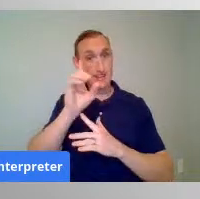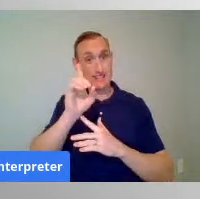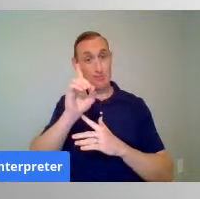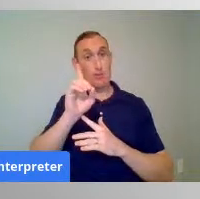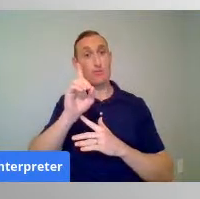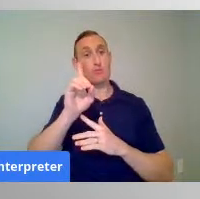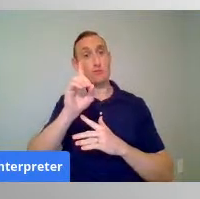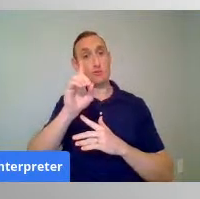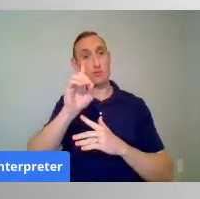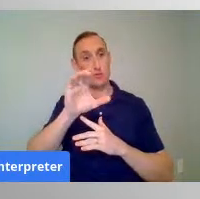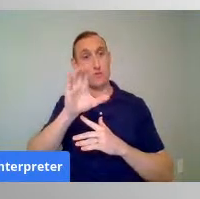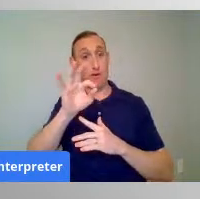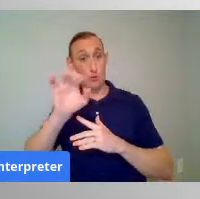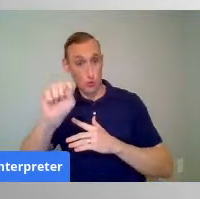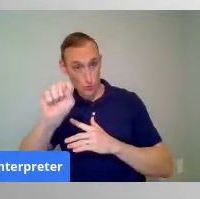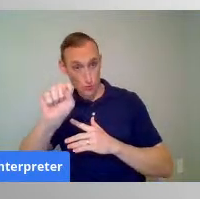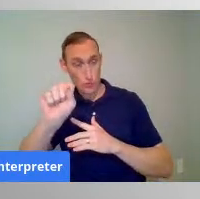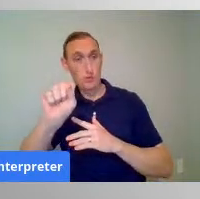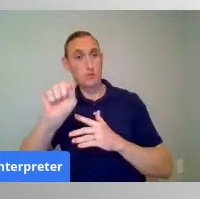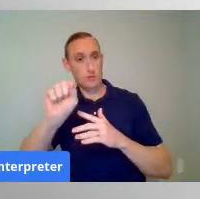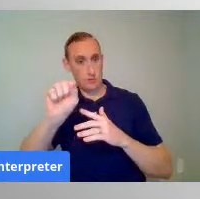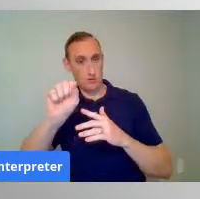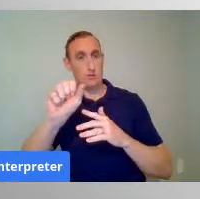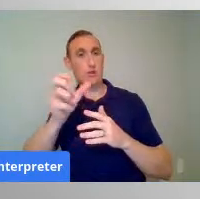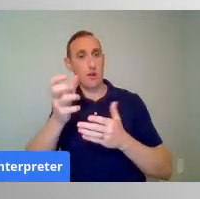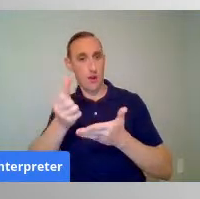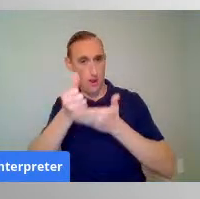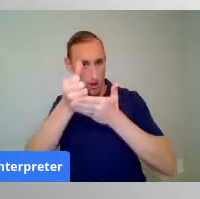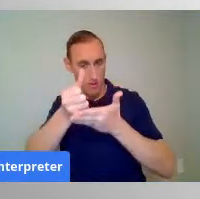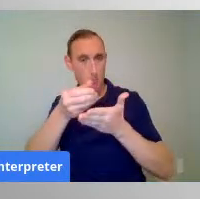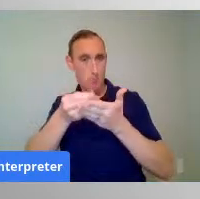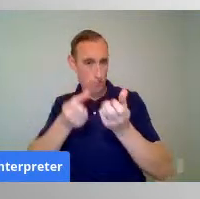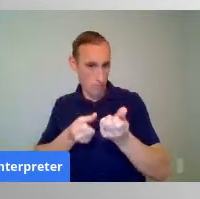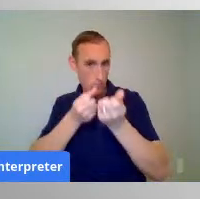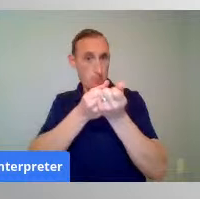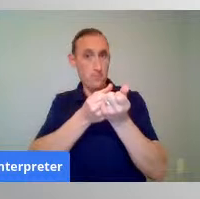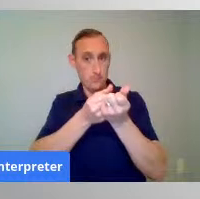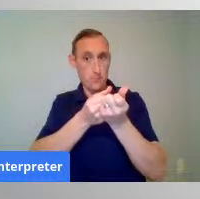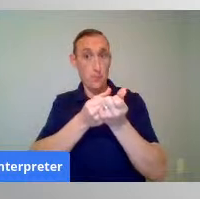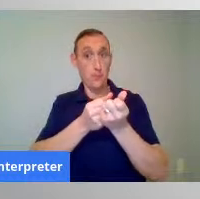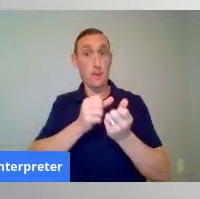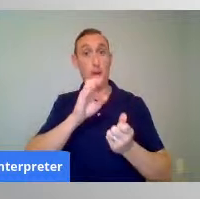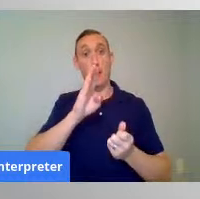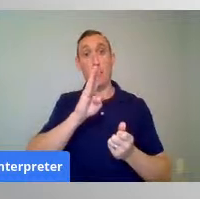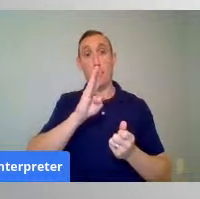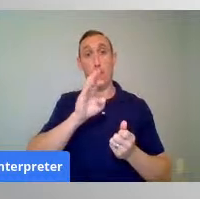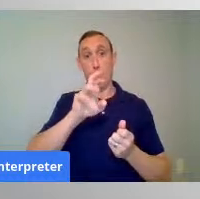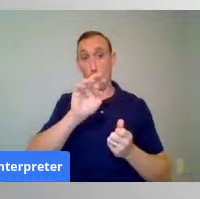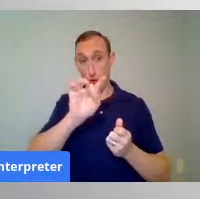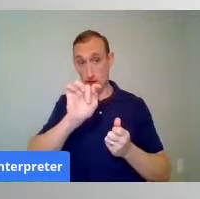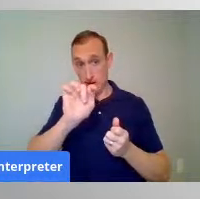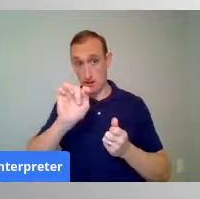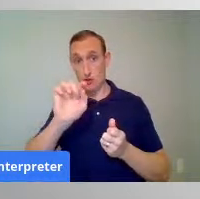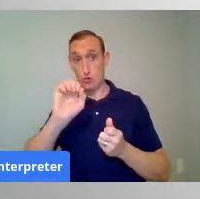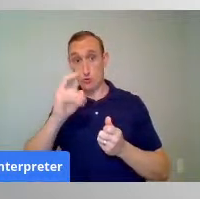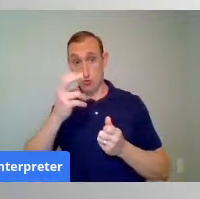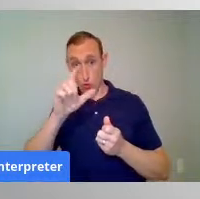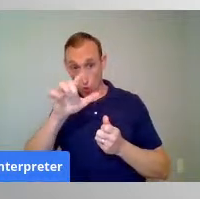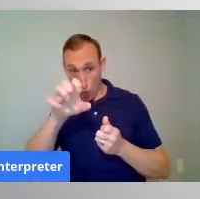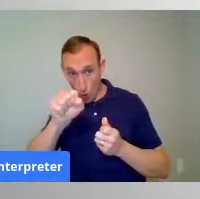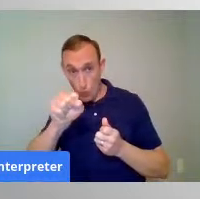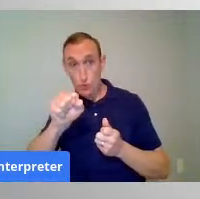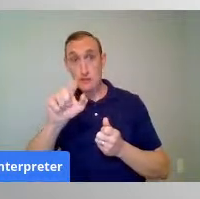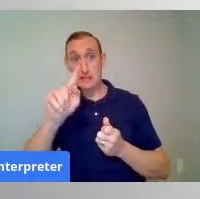your question, the reason why we looked at vendors is because a site like Barnett Shows in Timothy was hosting